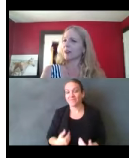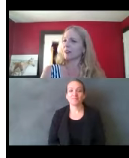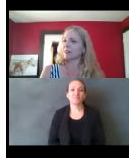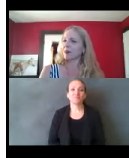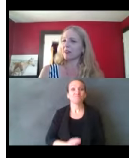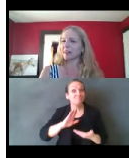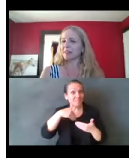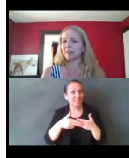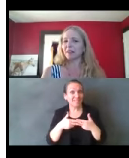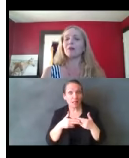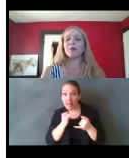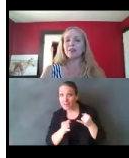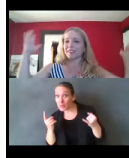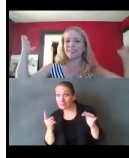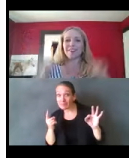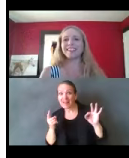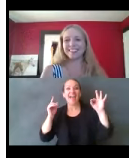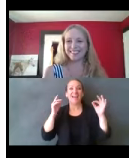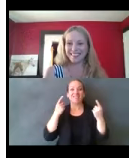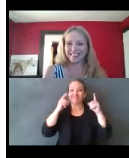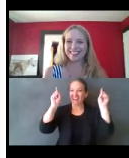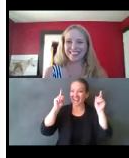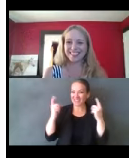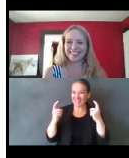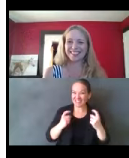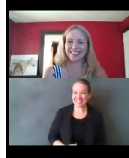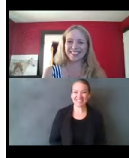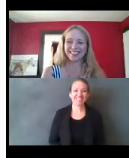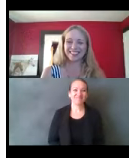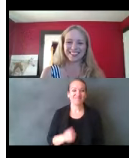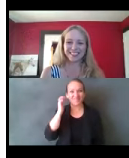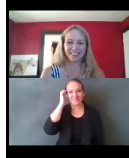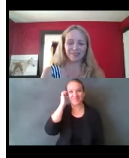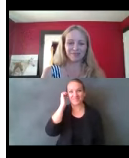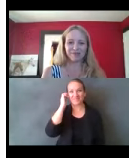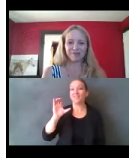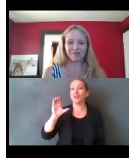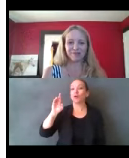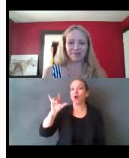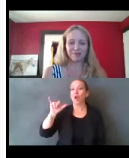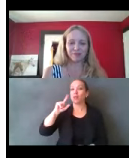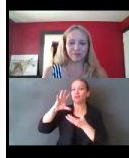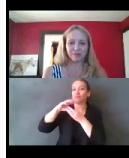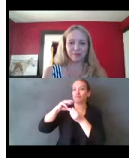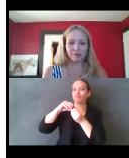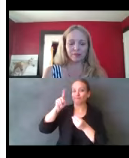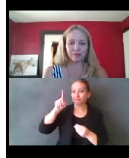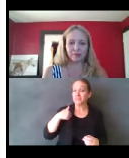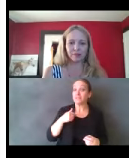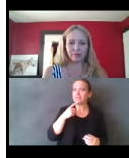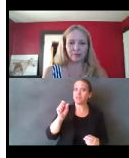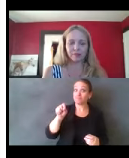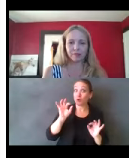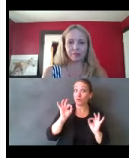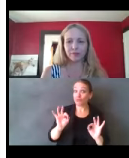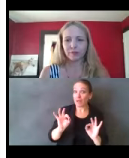Next slide, or is that my last slide? Oh, questions, okay. Awesome, thank you, Anastacia. And just on what you